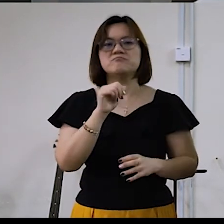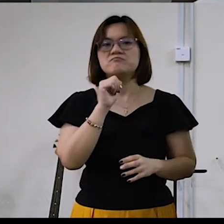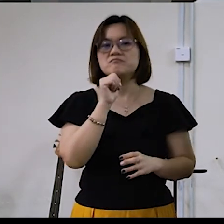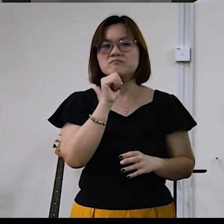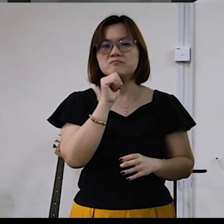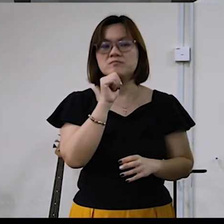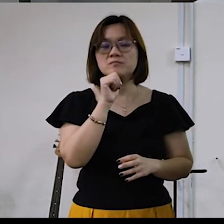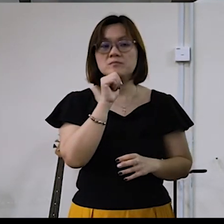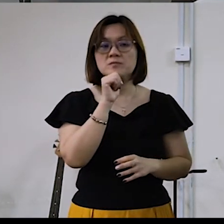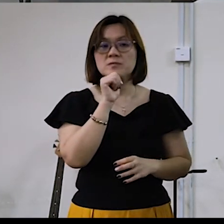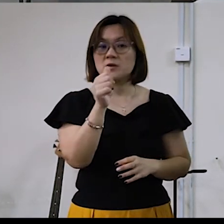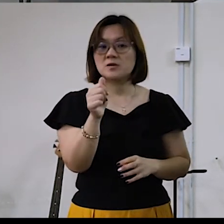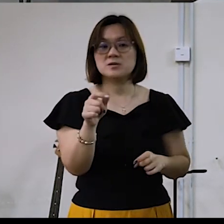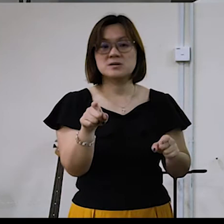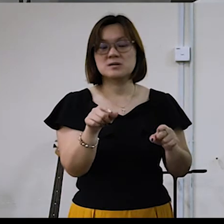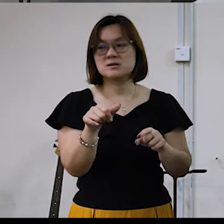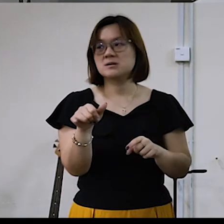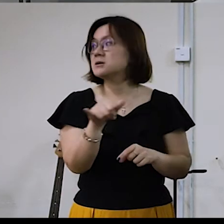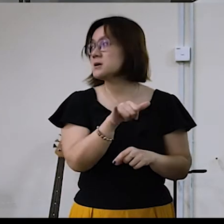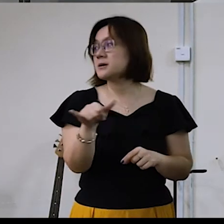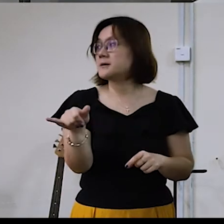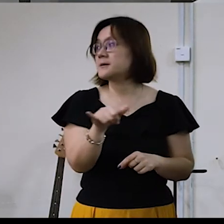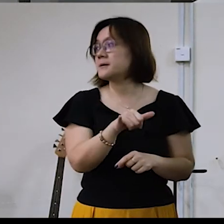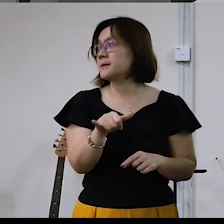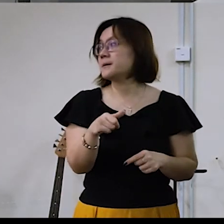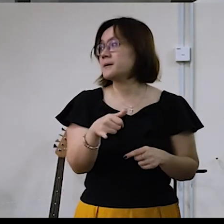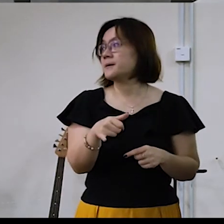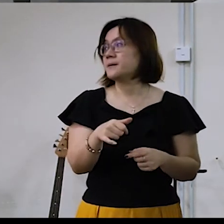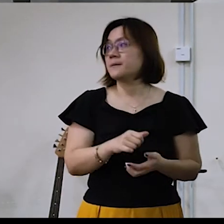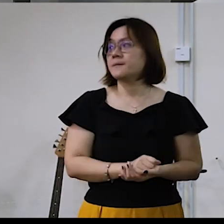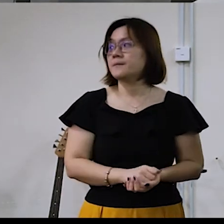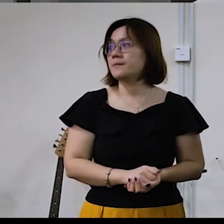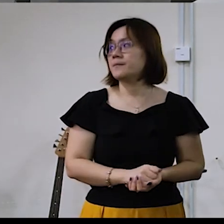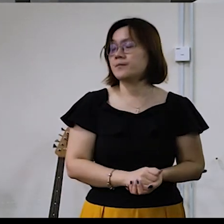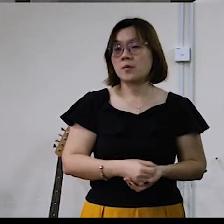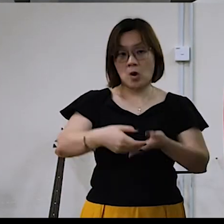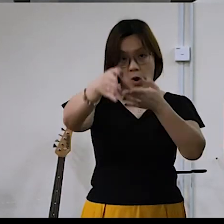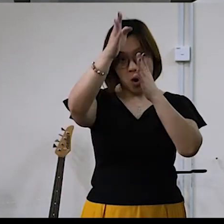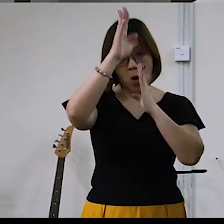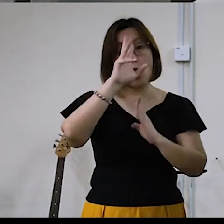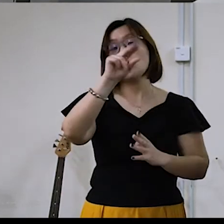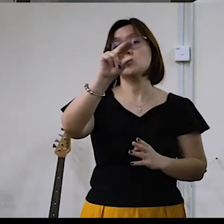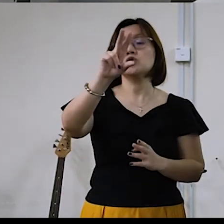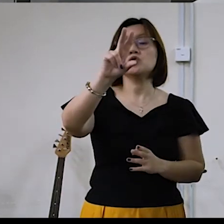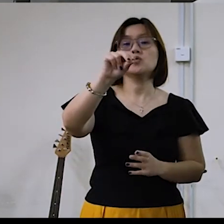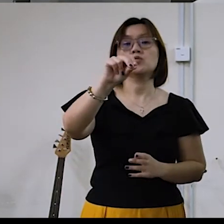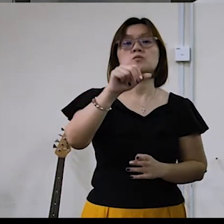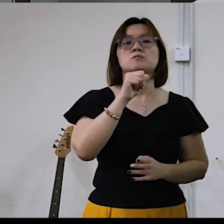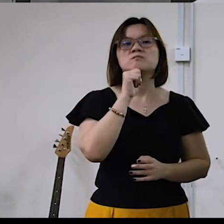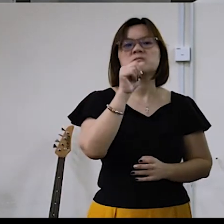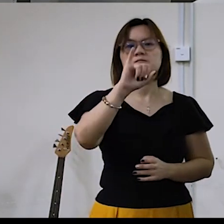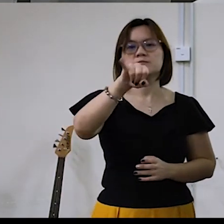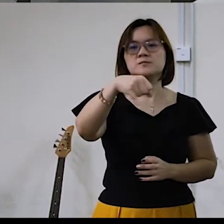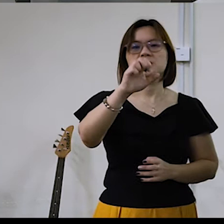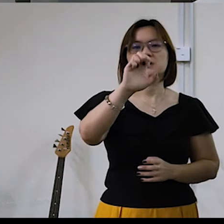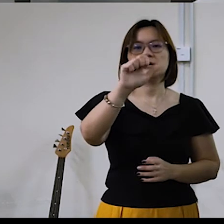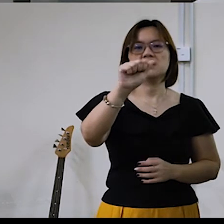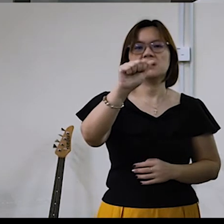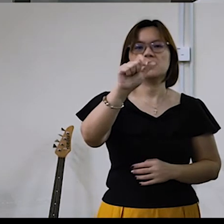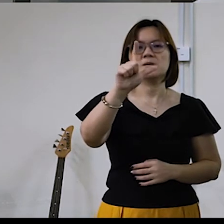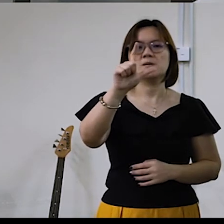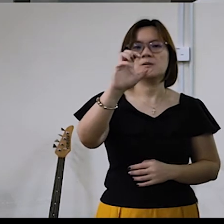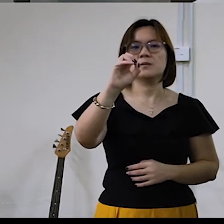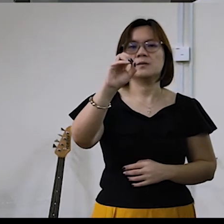persons, not the same persons. Get to know the third person. Please get to know the third person. He is the